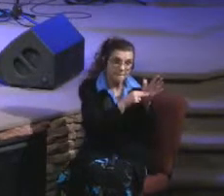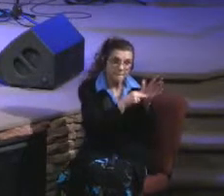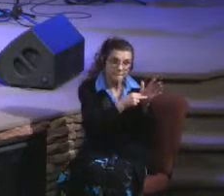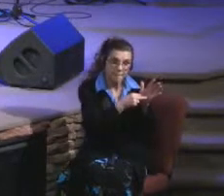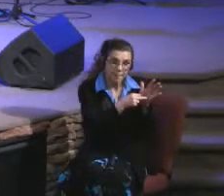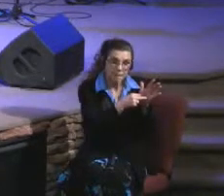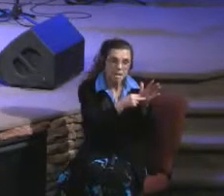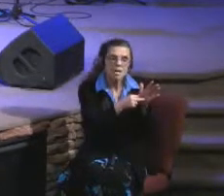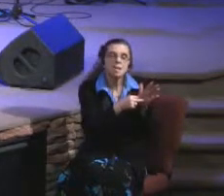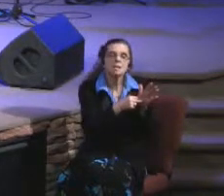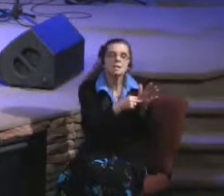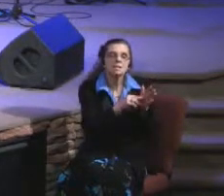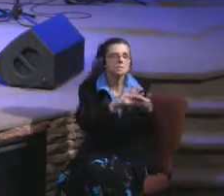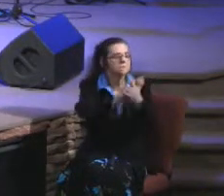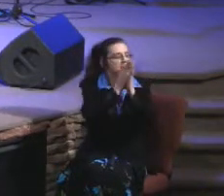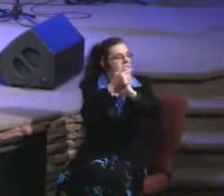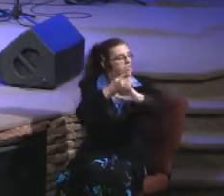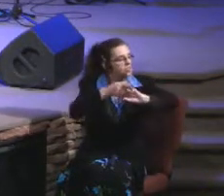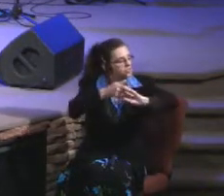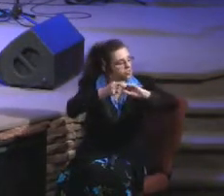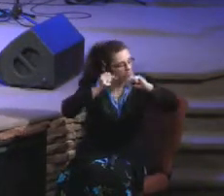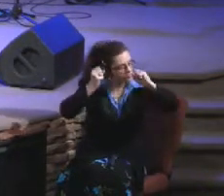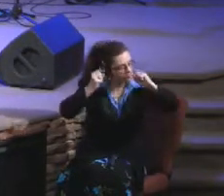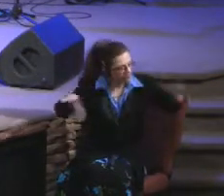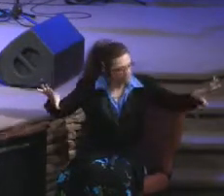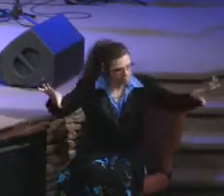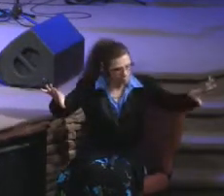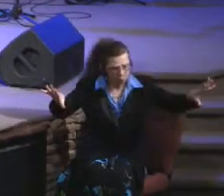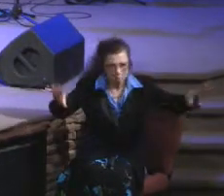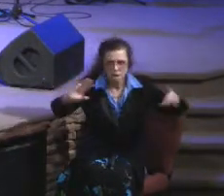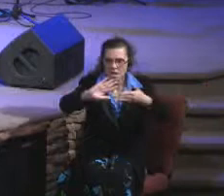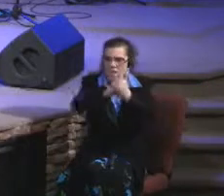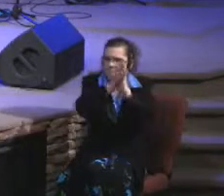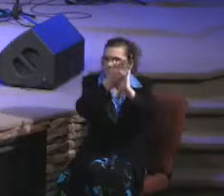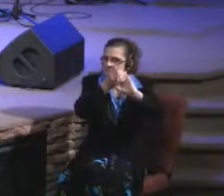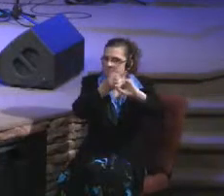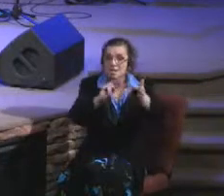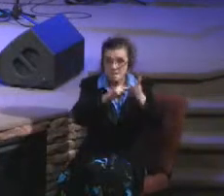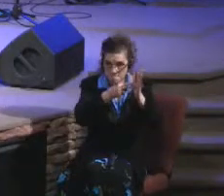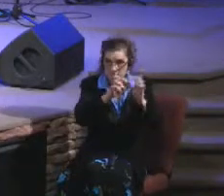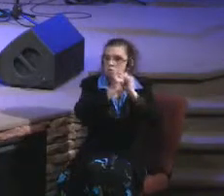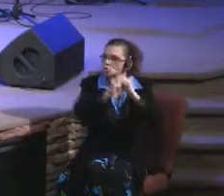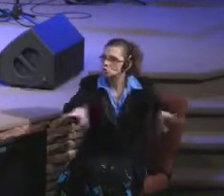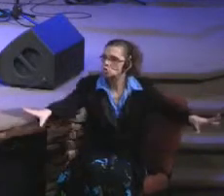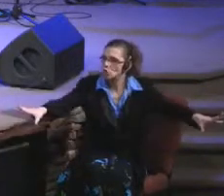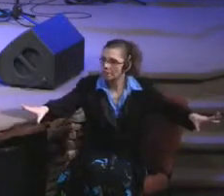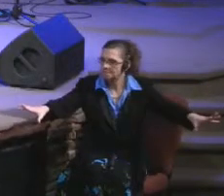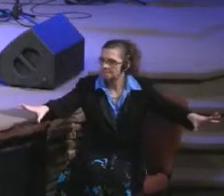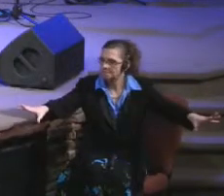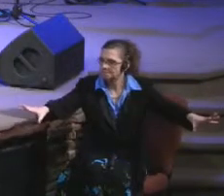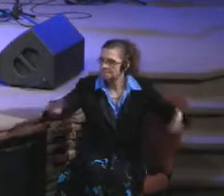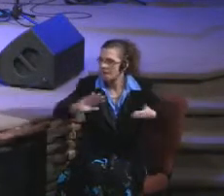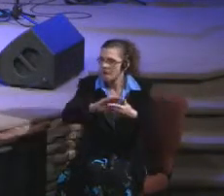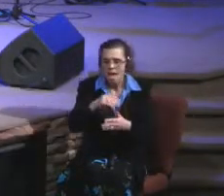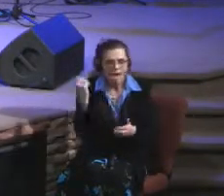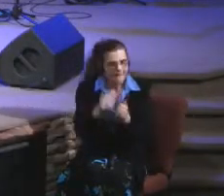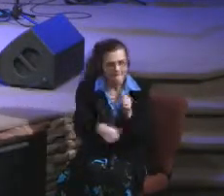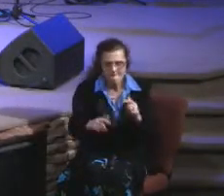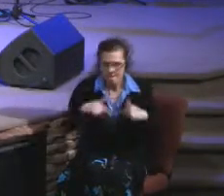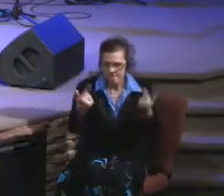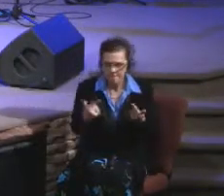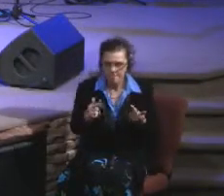to be utterly destroyed. The word, the definition of ban is to utterly destroy, completely, and every living